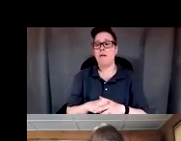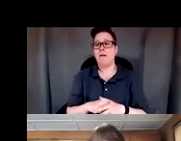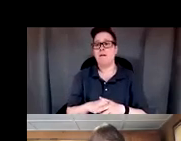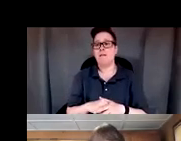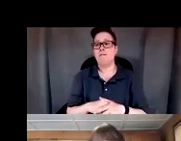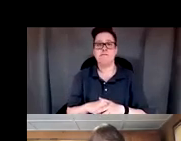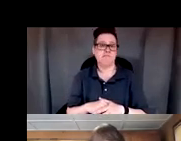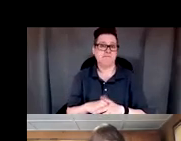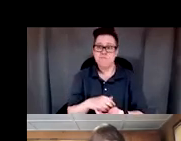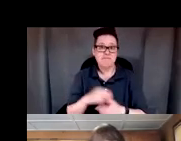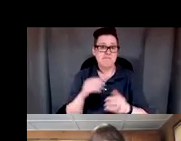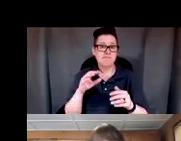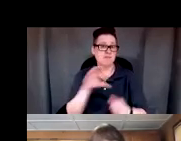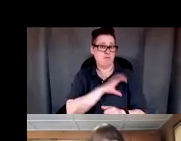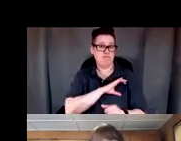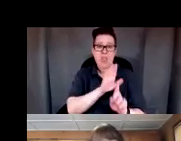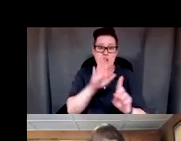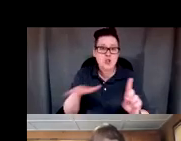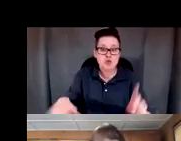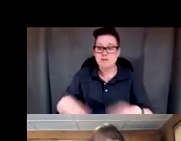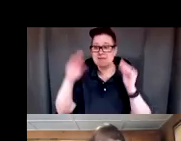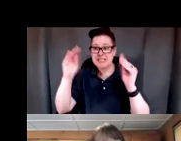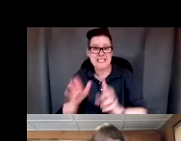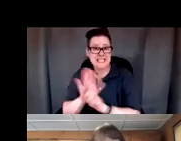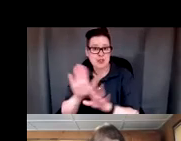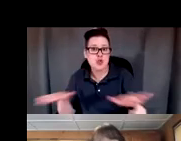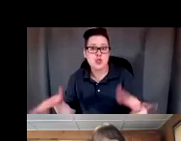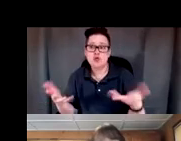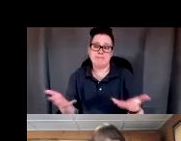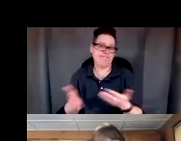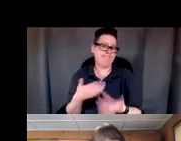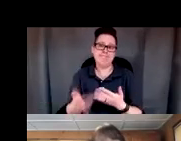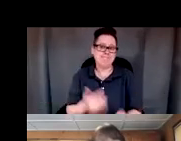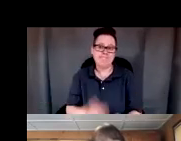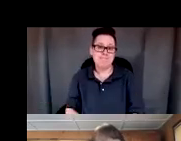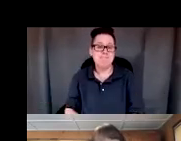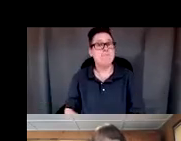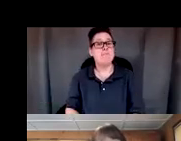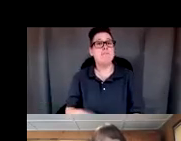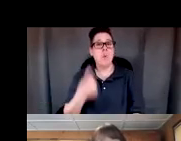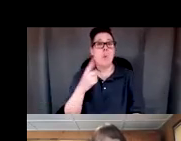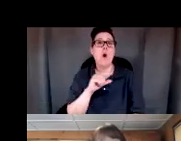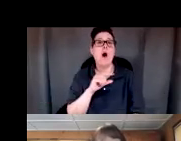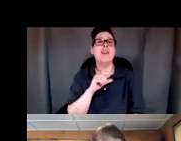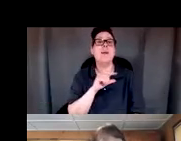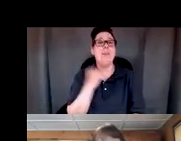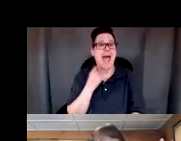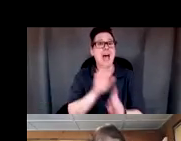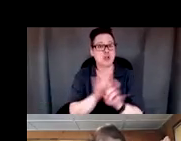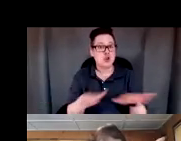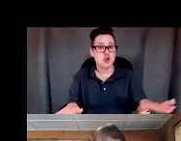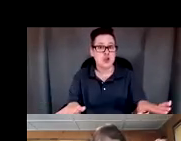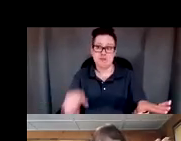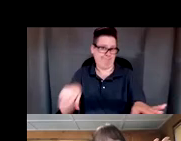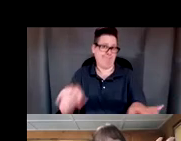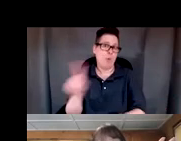cops' kids, teachers' kids. It doesn't make a difference. I even picked up a pastor's child one time. And it